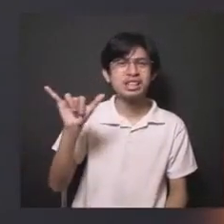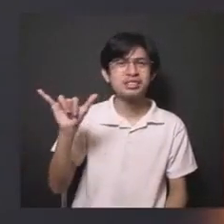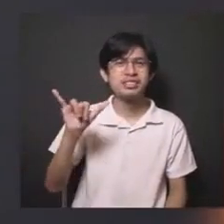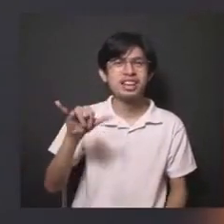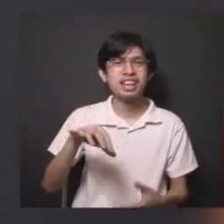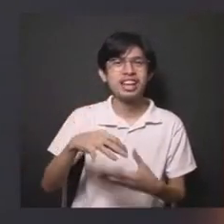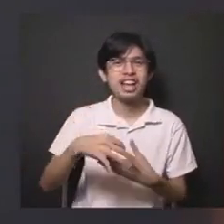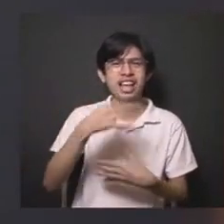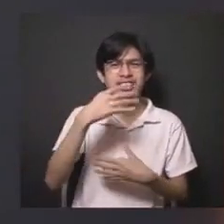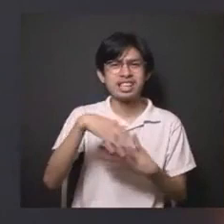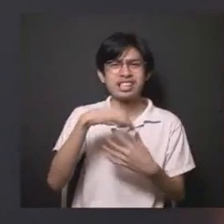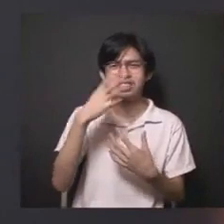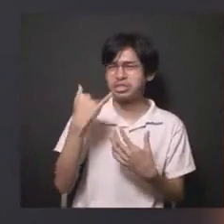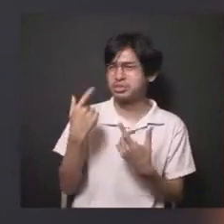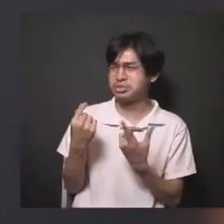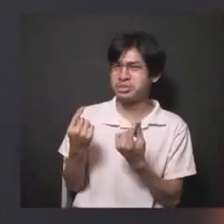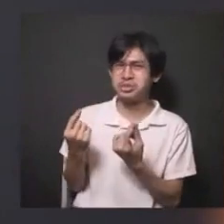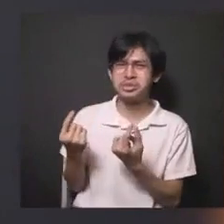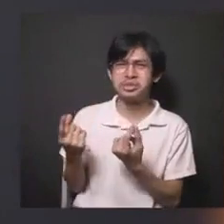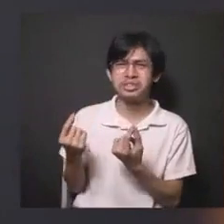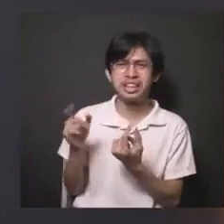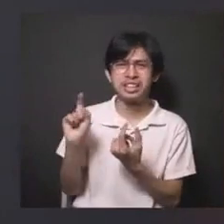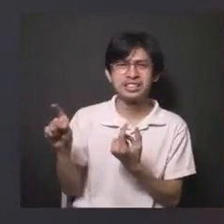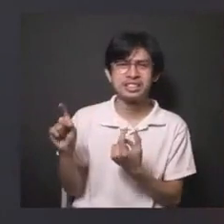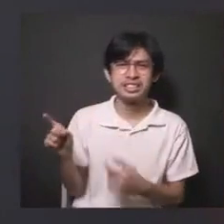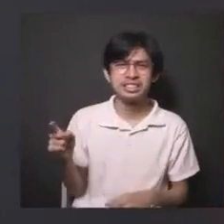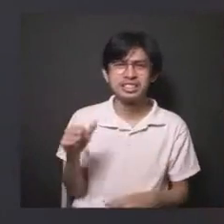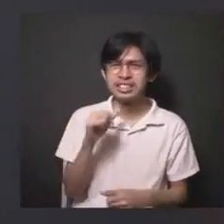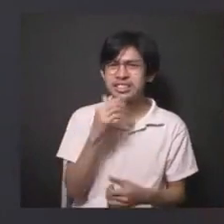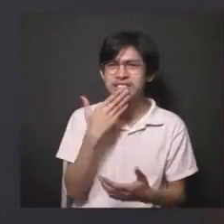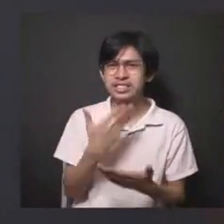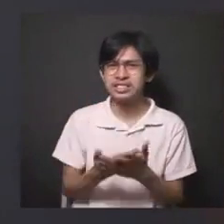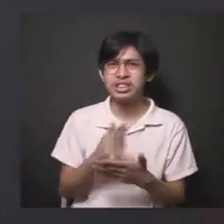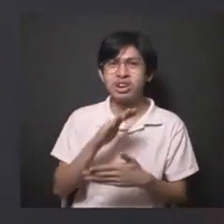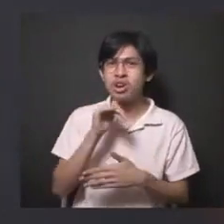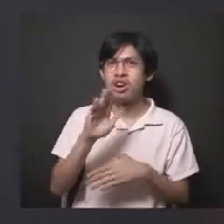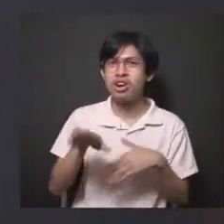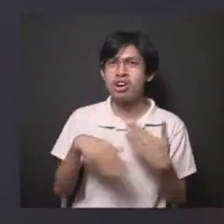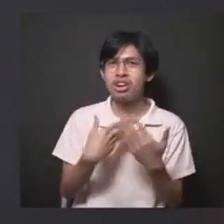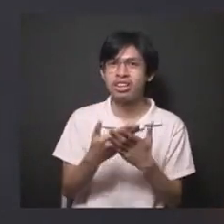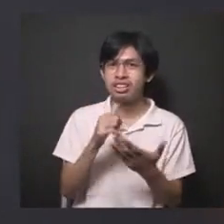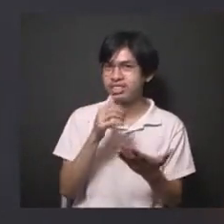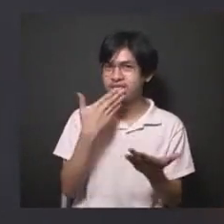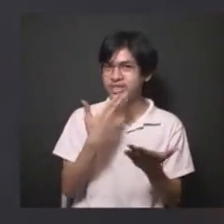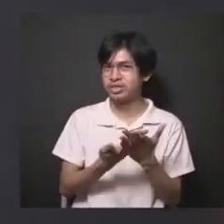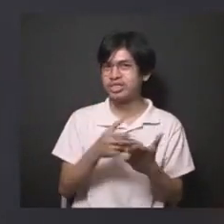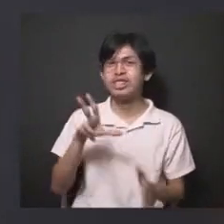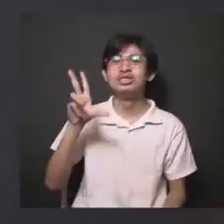doing? That's not good. Not all of them are good. And he's like, no, Dad, they're yummy.